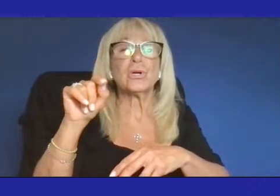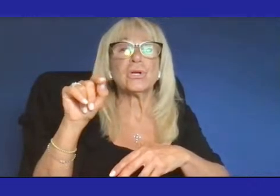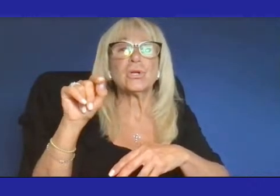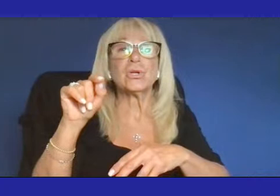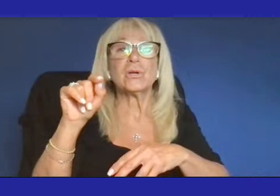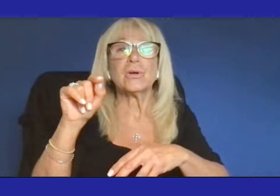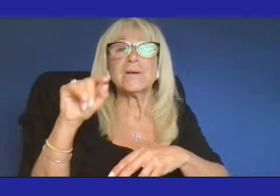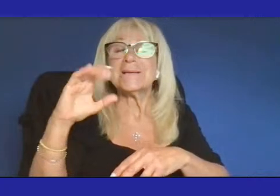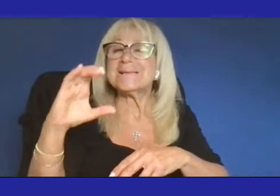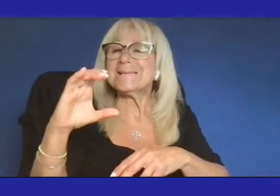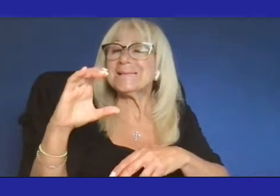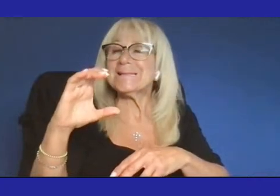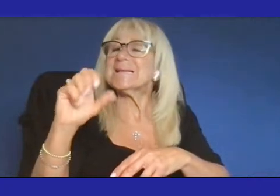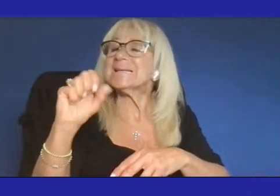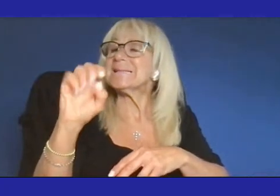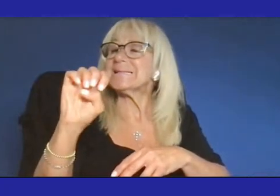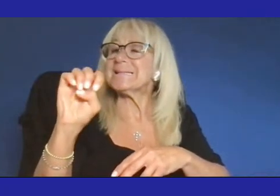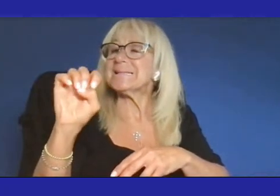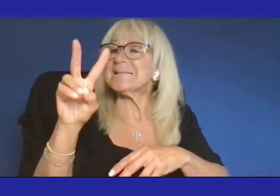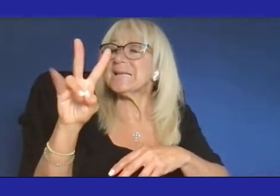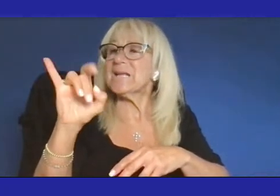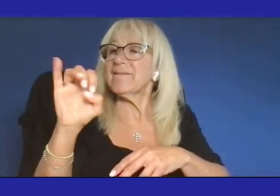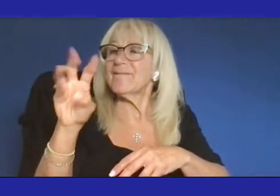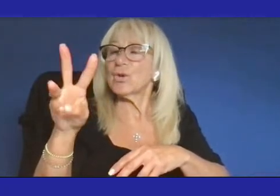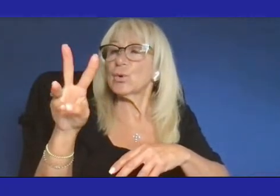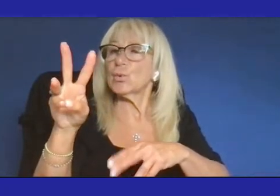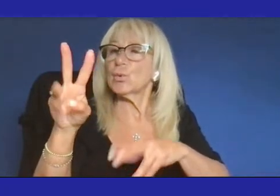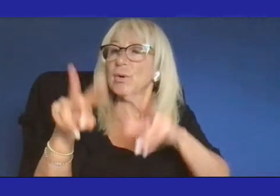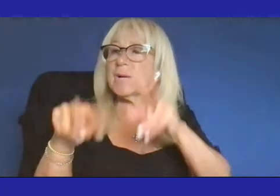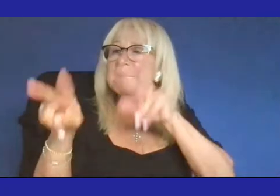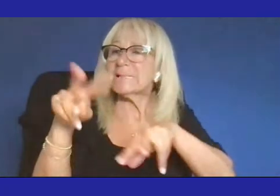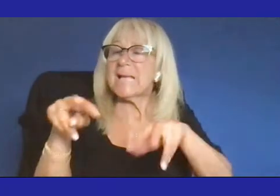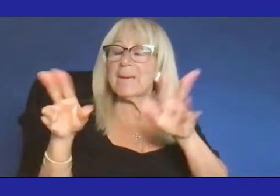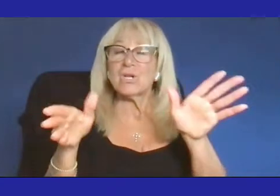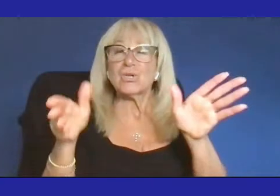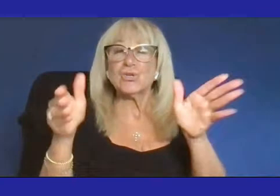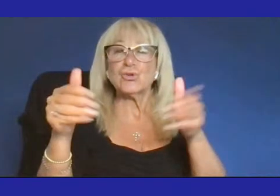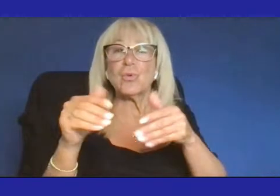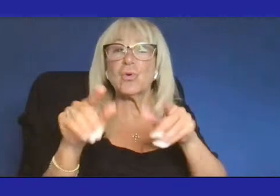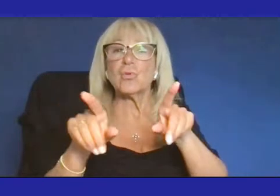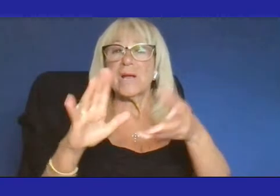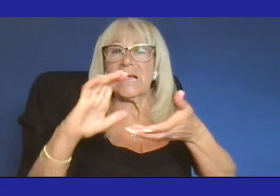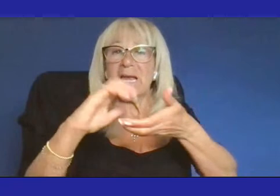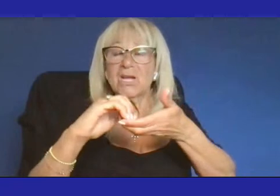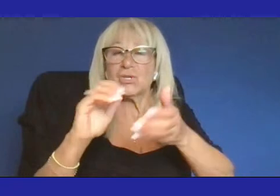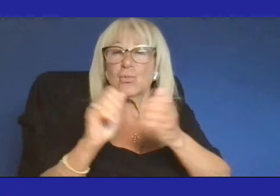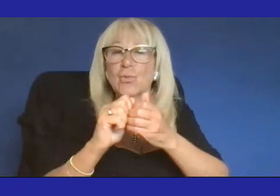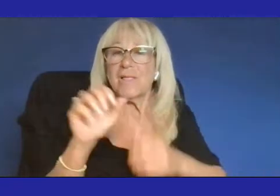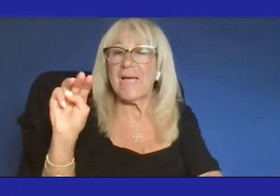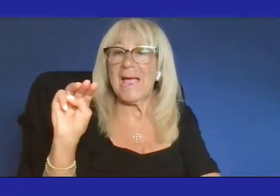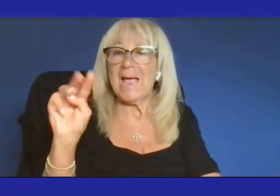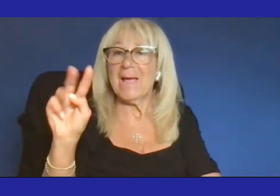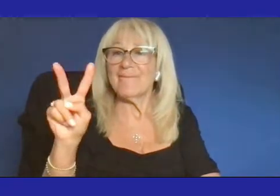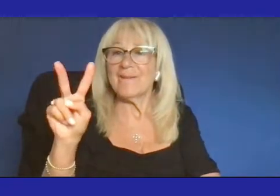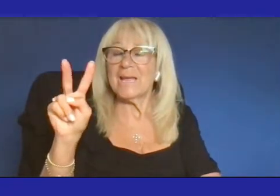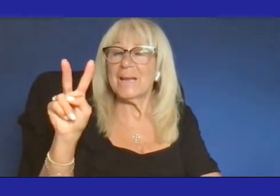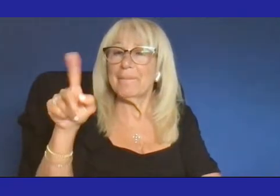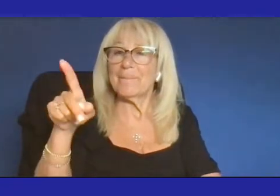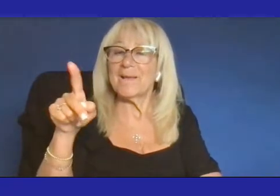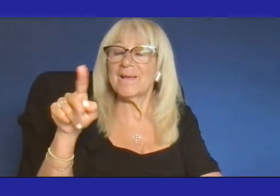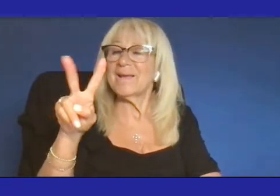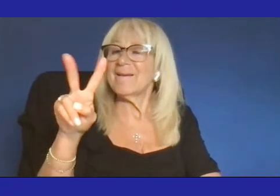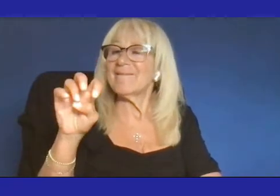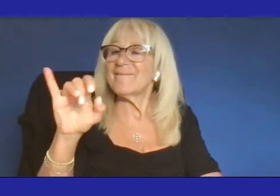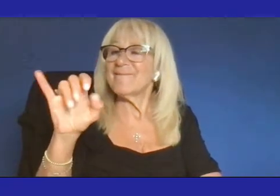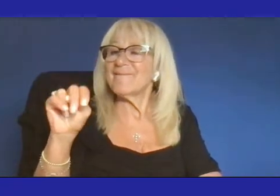Seaview as examination rooms in connection with MVP's vein care practice